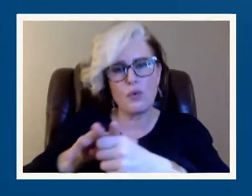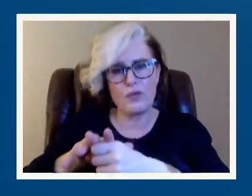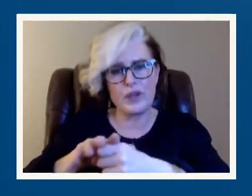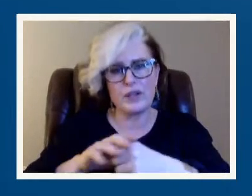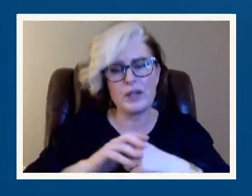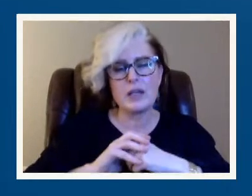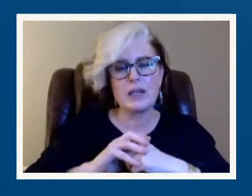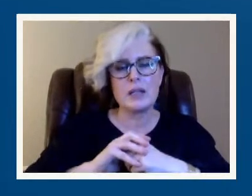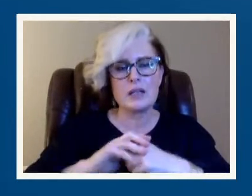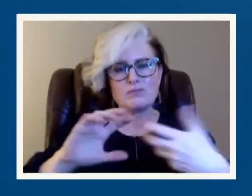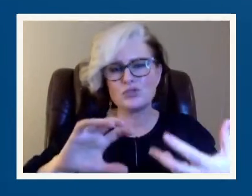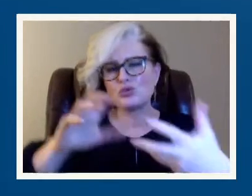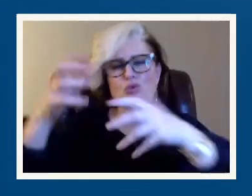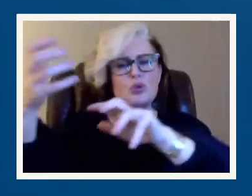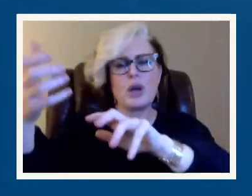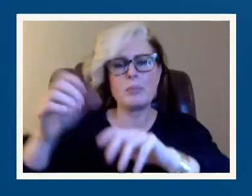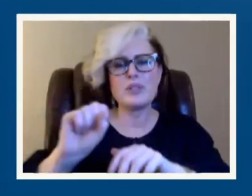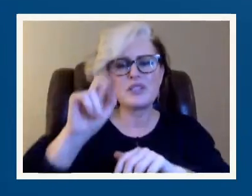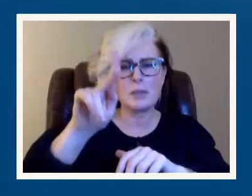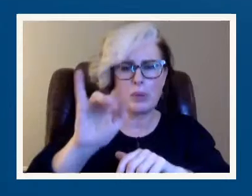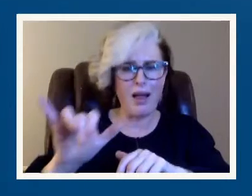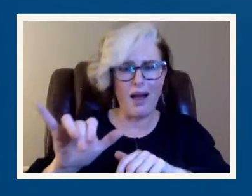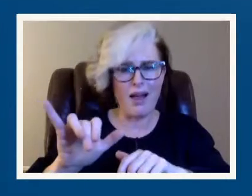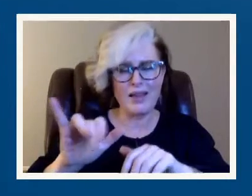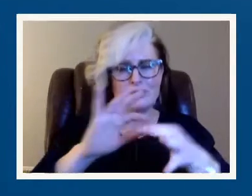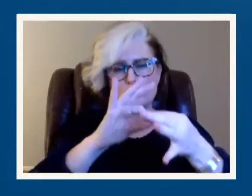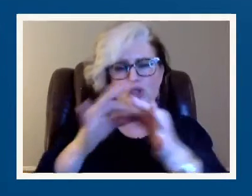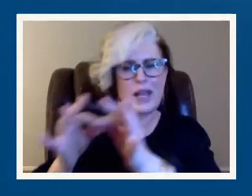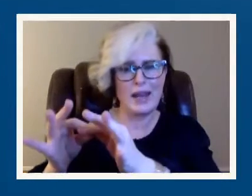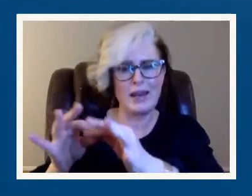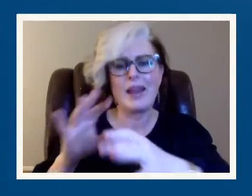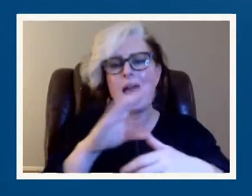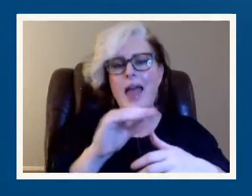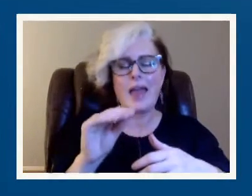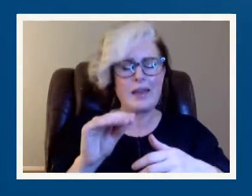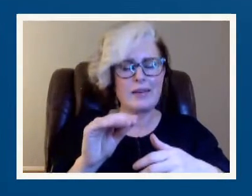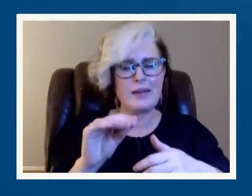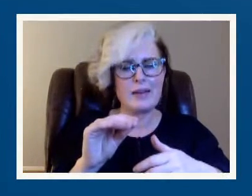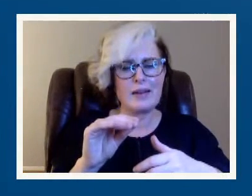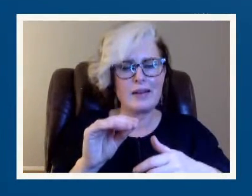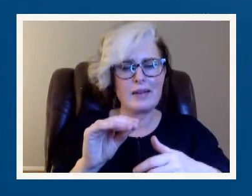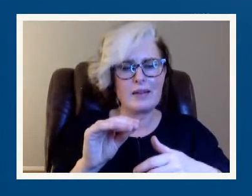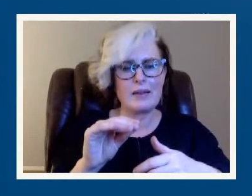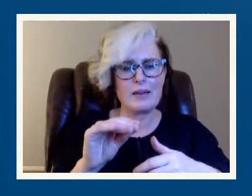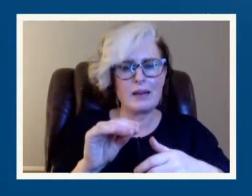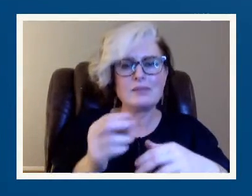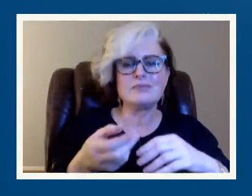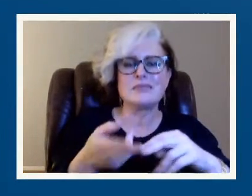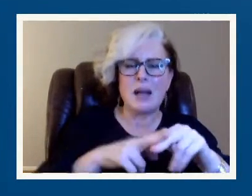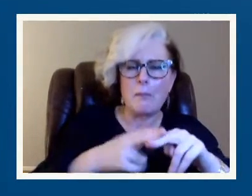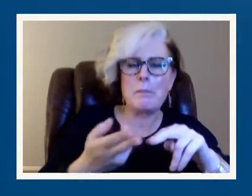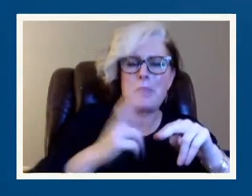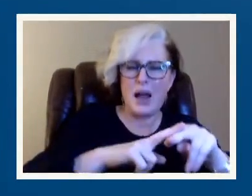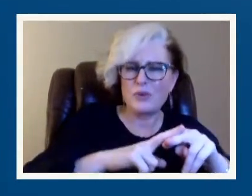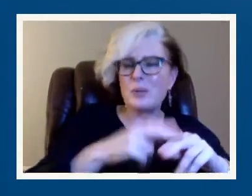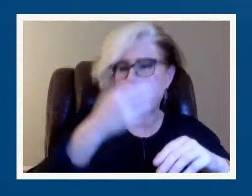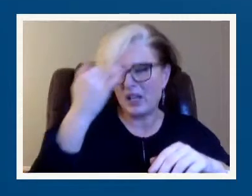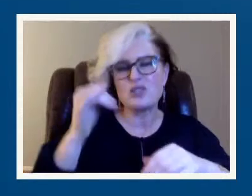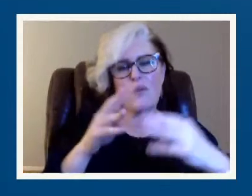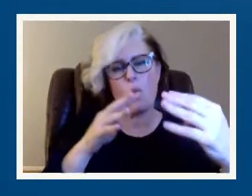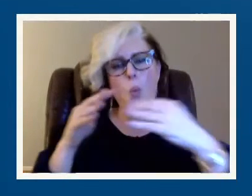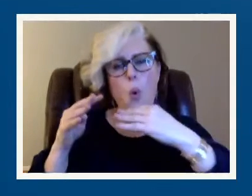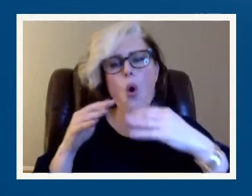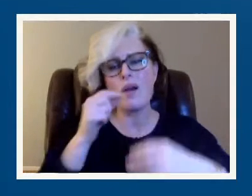It's screwed up supply chains, and it's been compounded by the war in Ukraine,